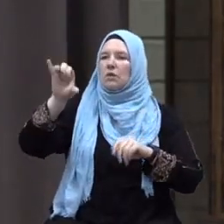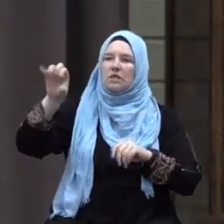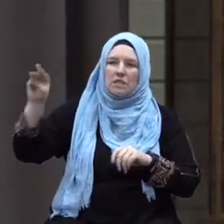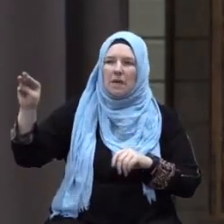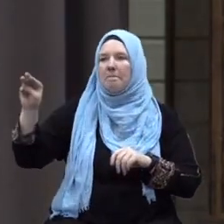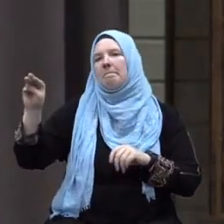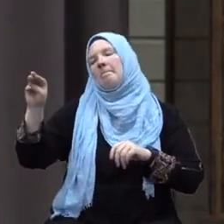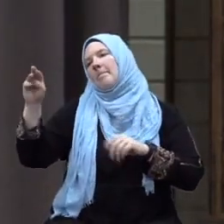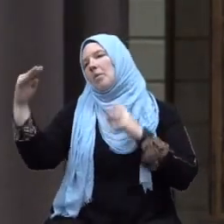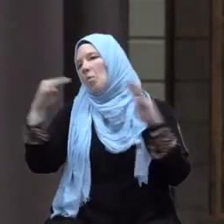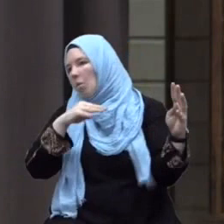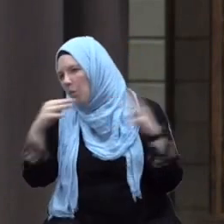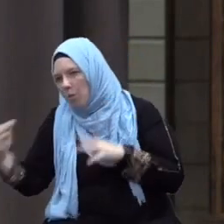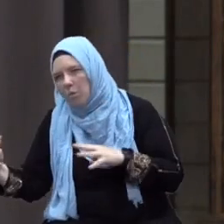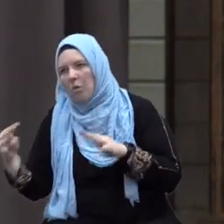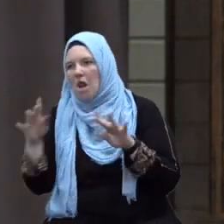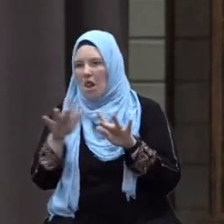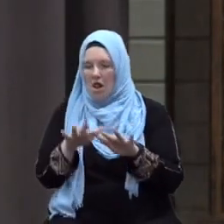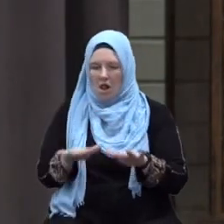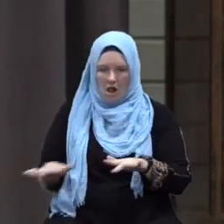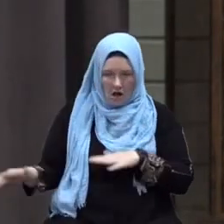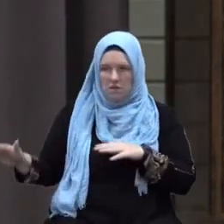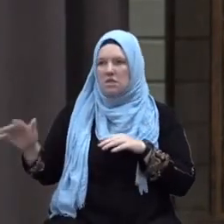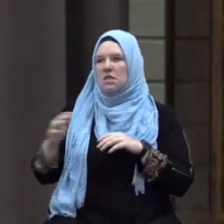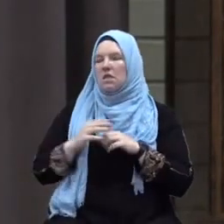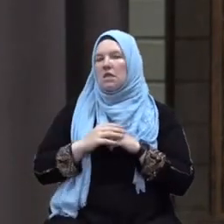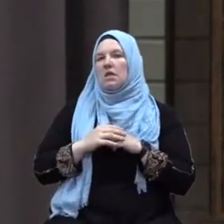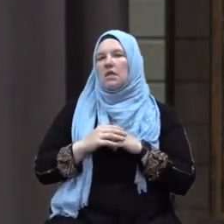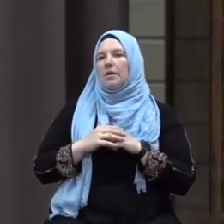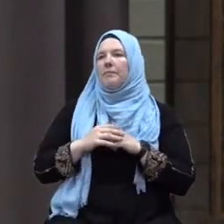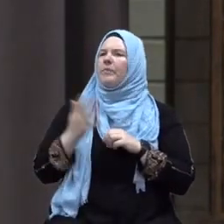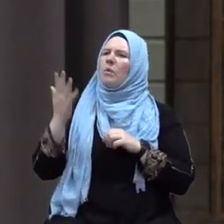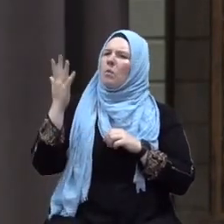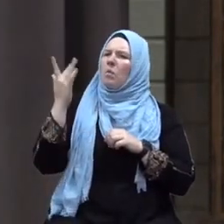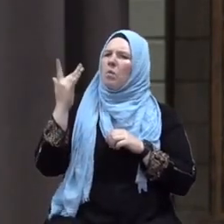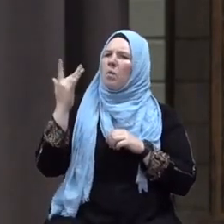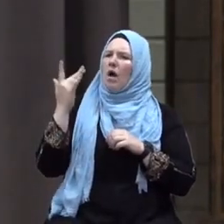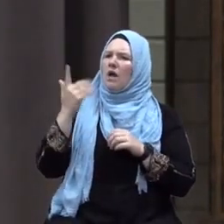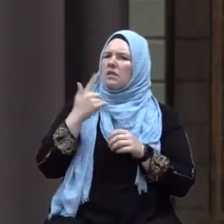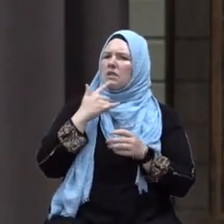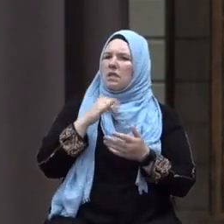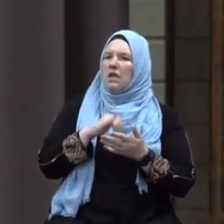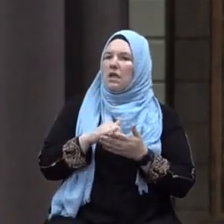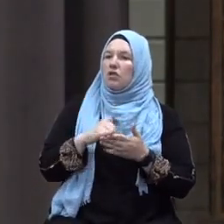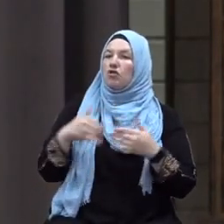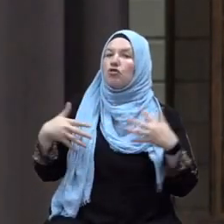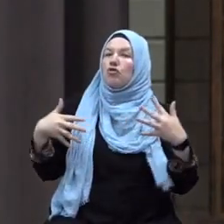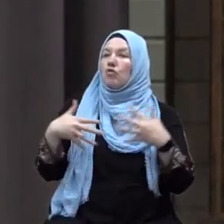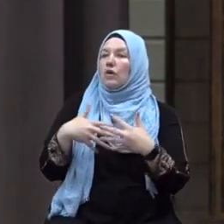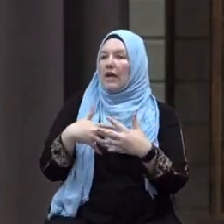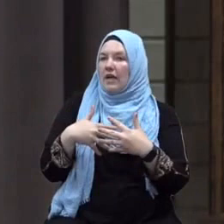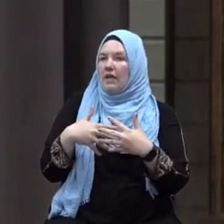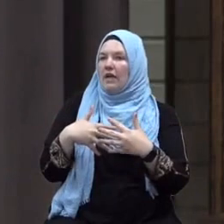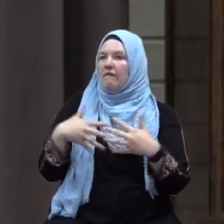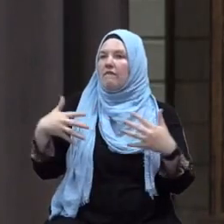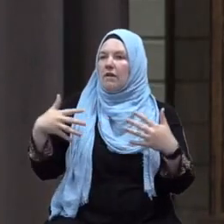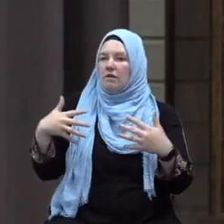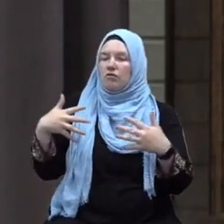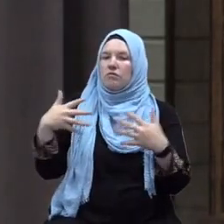on terror and all of this is to create fear in the hearts of the